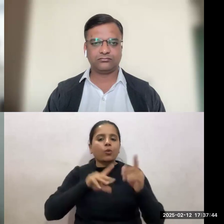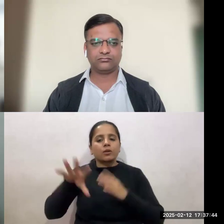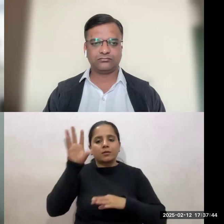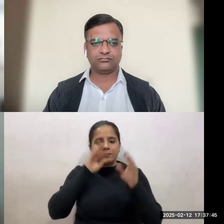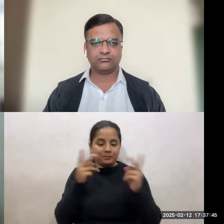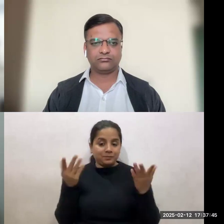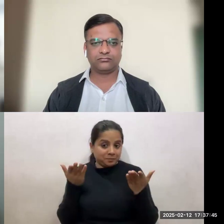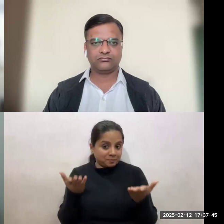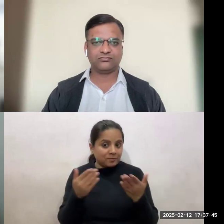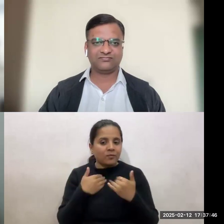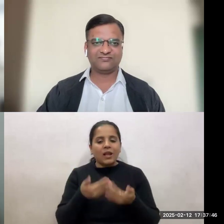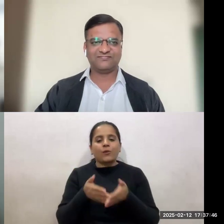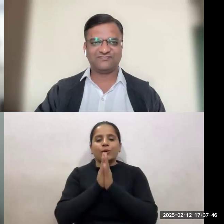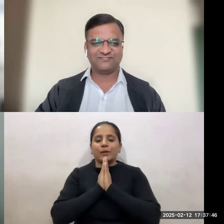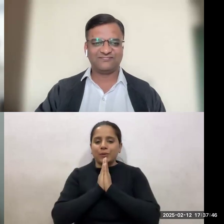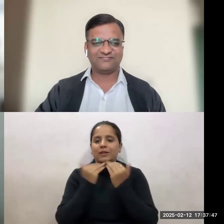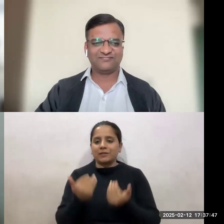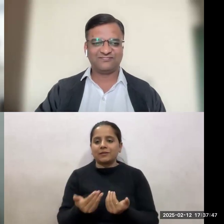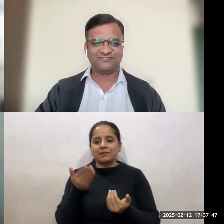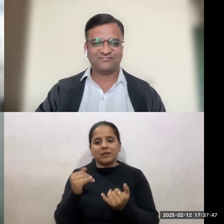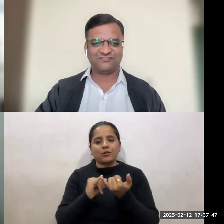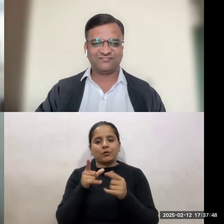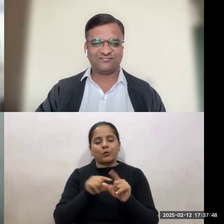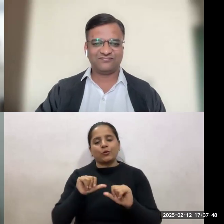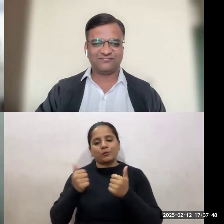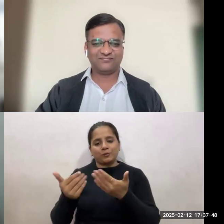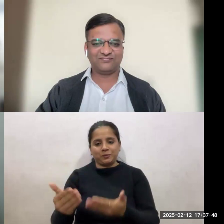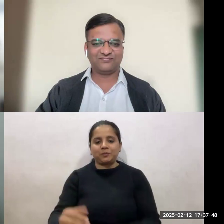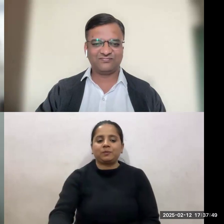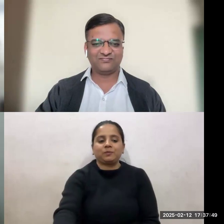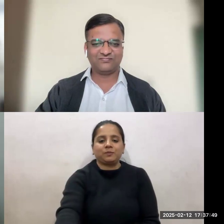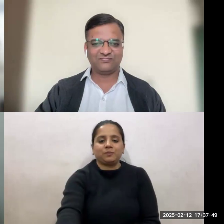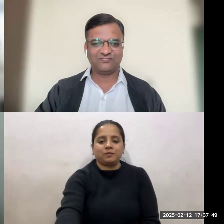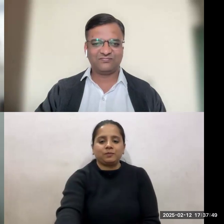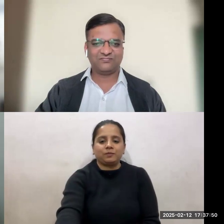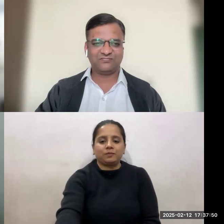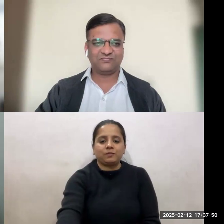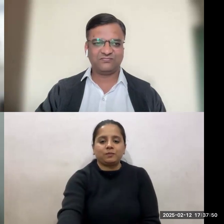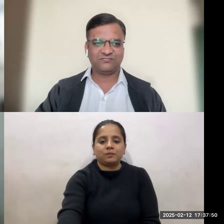With that, I request Shani and Suyog to take over.